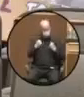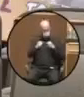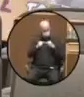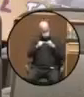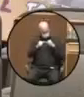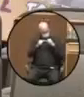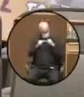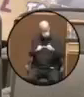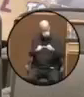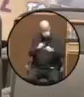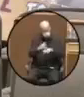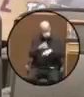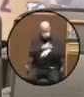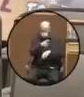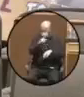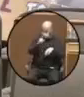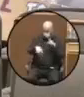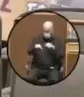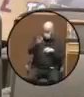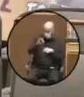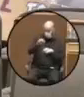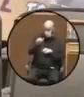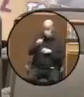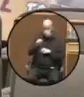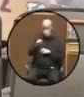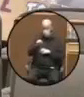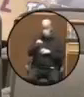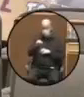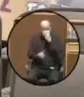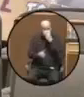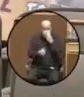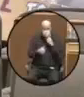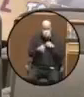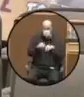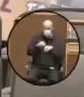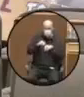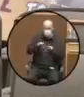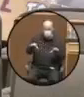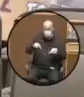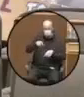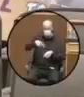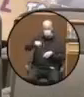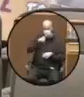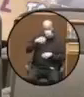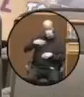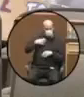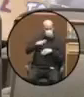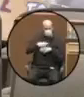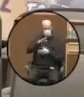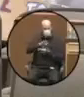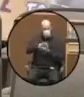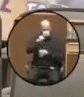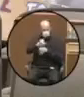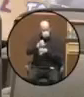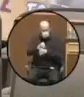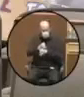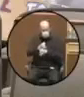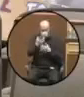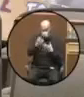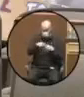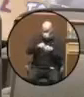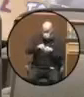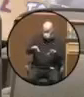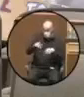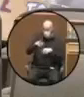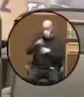make it better. You cannot find asymptomatic spread. It does not exist. If it were about health, then why not focus on handing out the proper